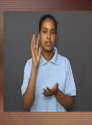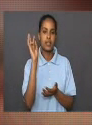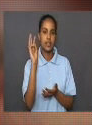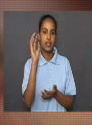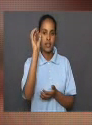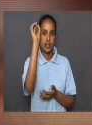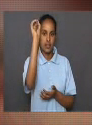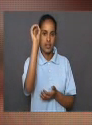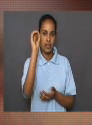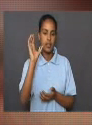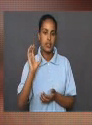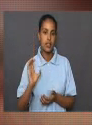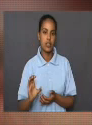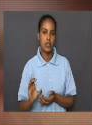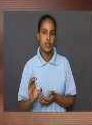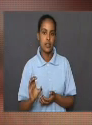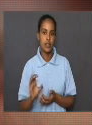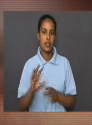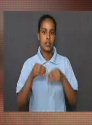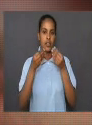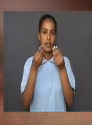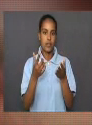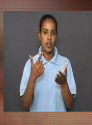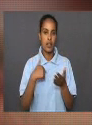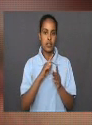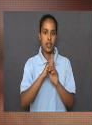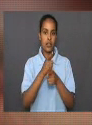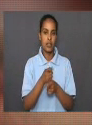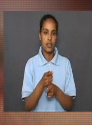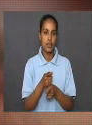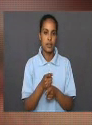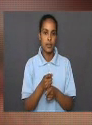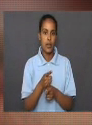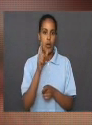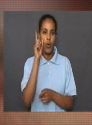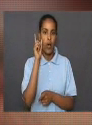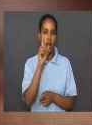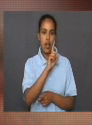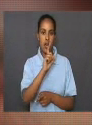13.6 degrees Celsius gives us the answer